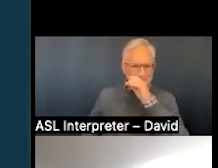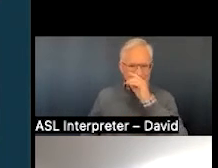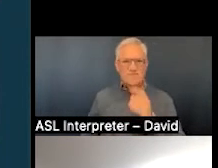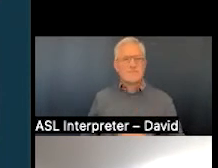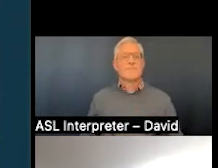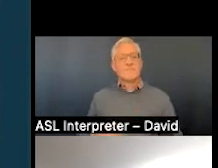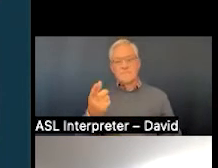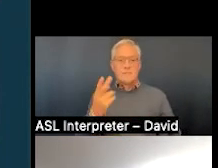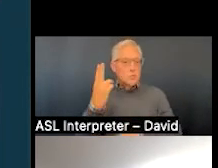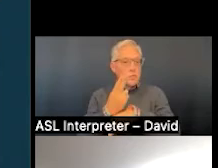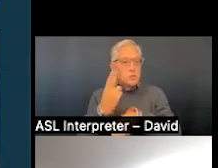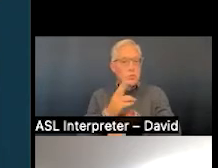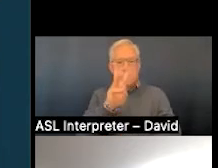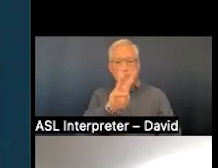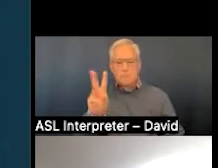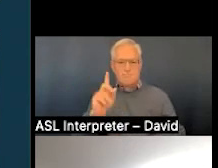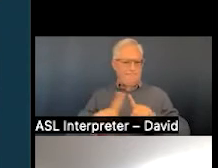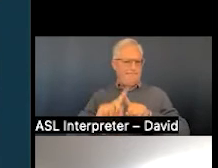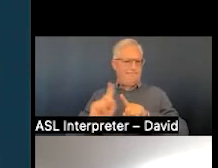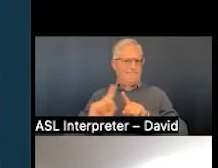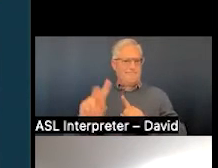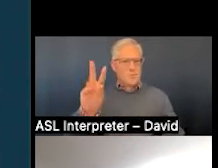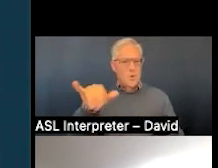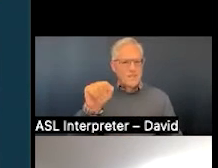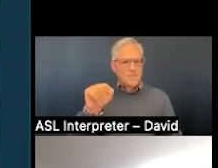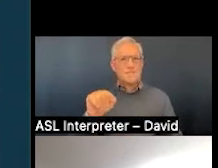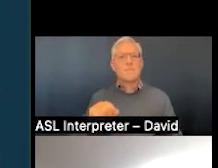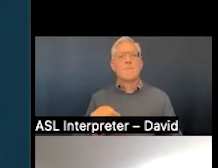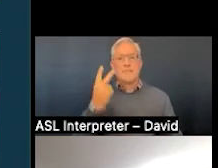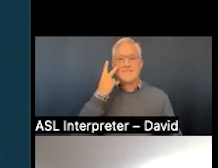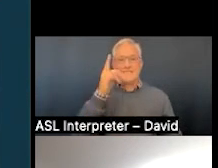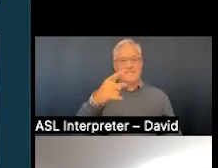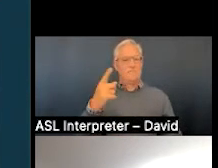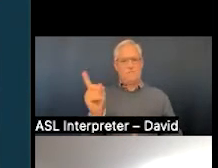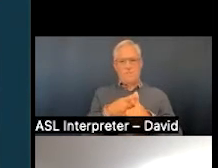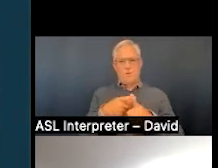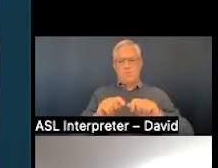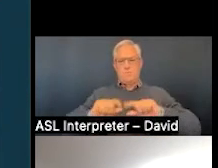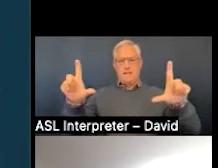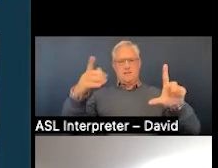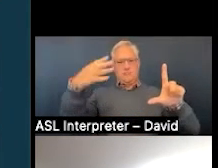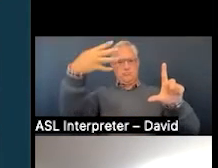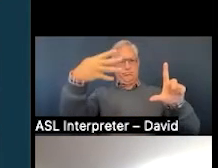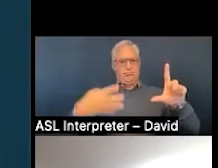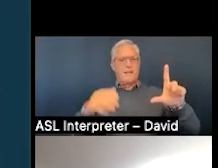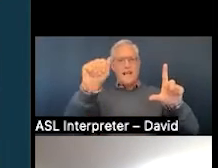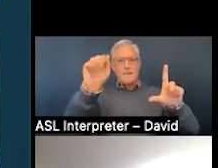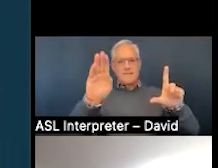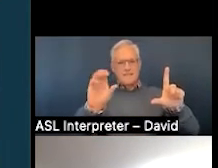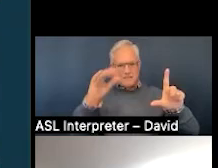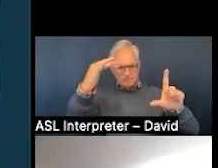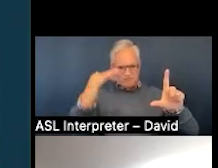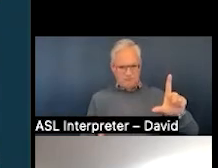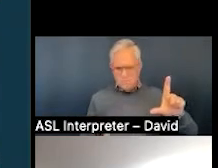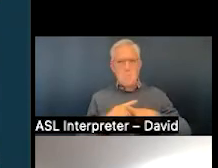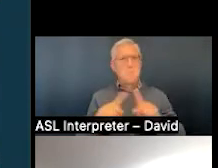the site itself, Sidecard. You can see it kind of defaults to this front page, which lists everything alphabetically, but it can be